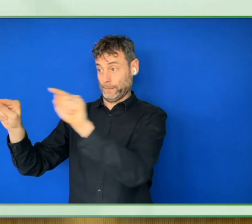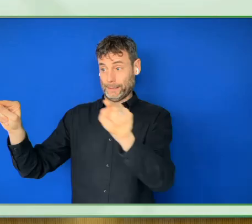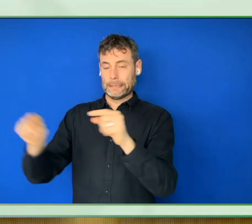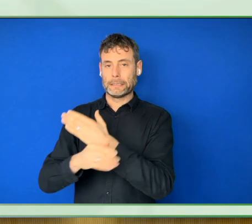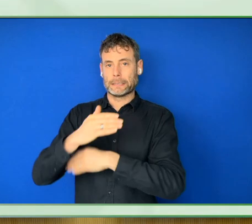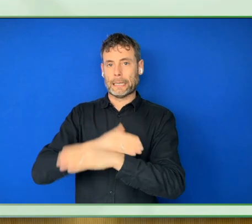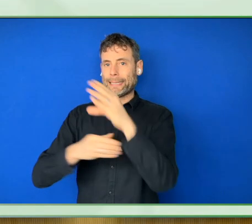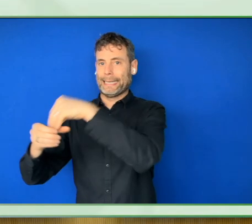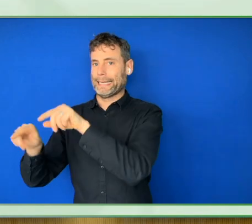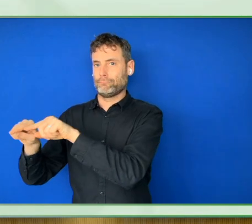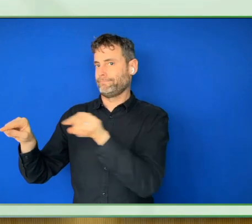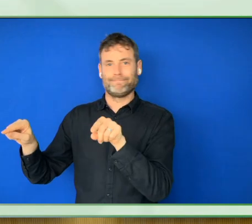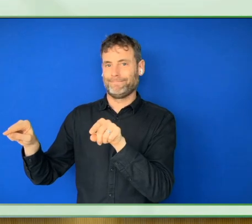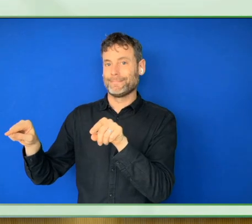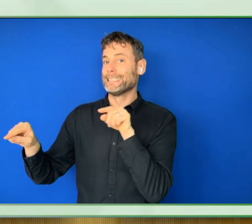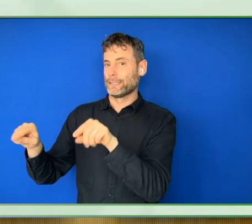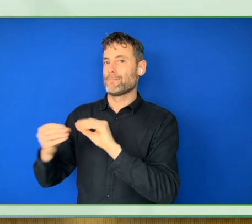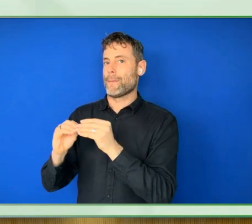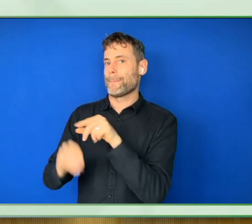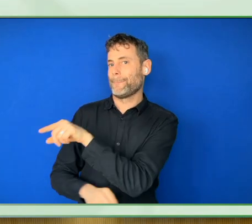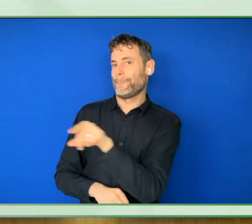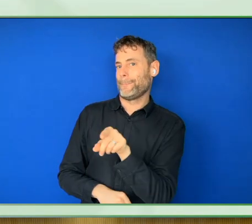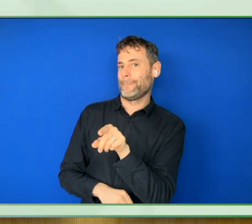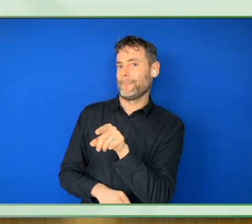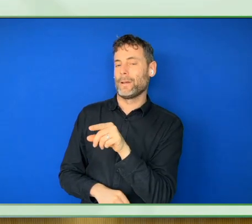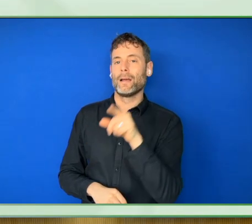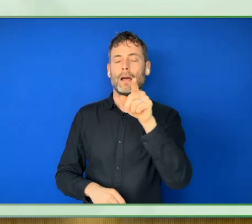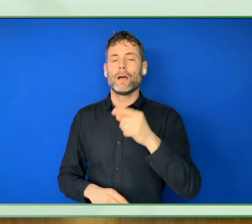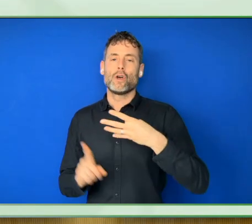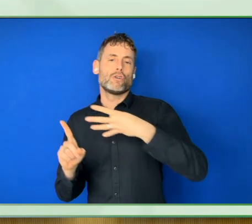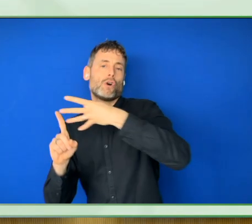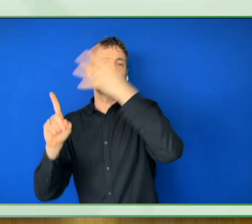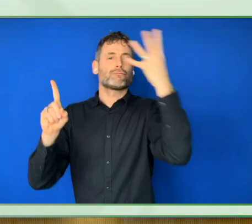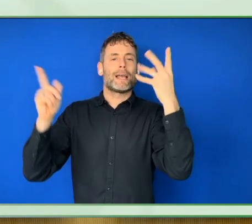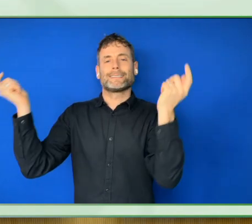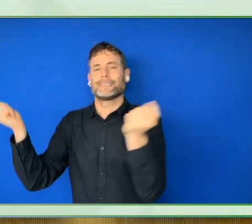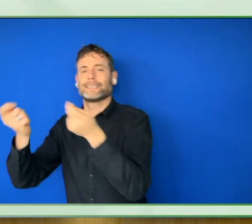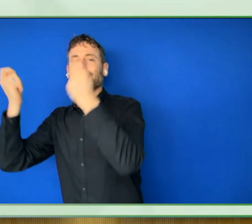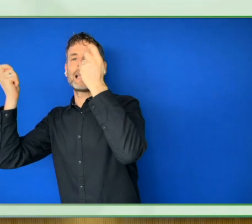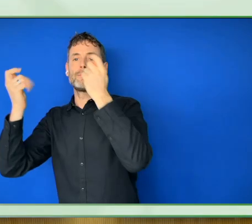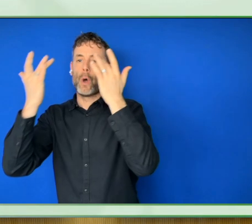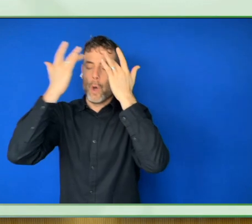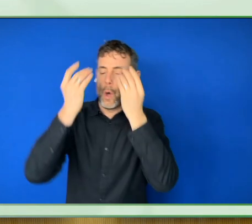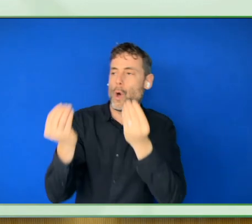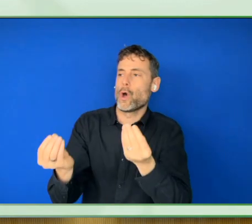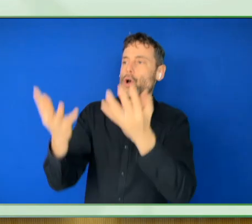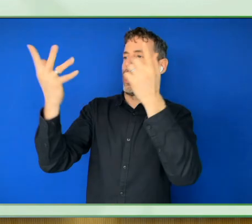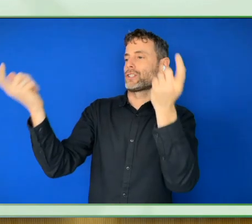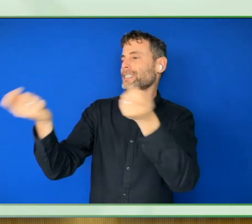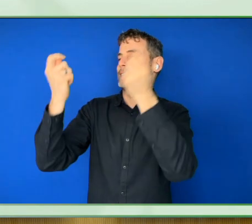it's pride celebrations, whether it's cultural celebrations, where, different